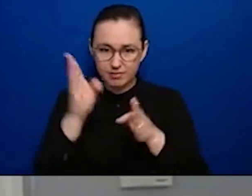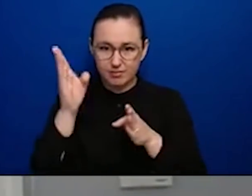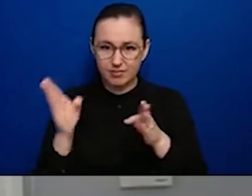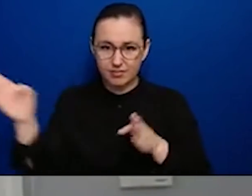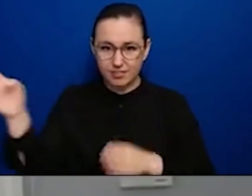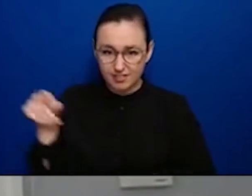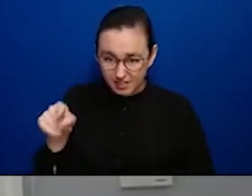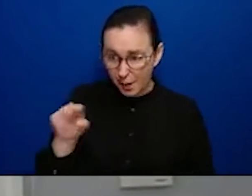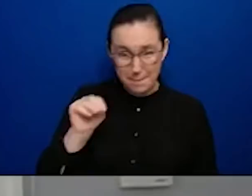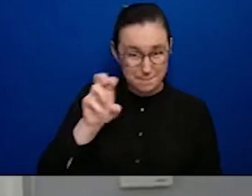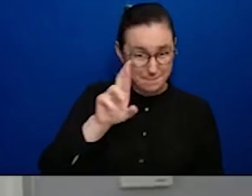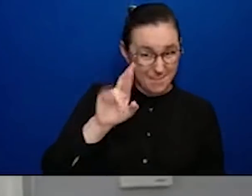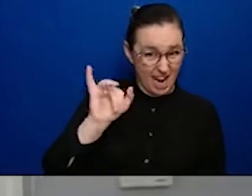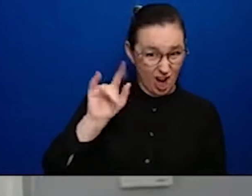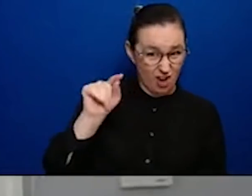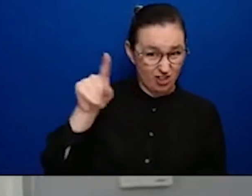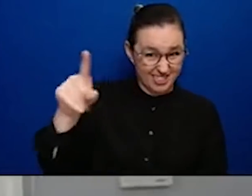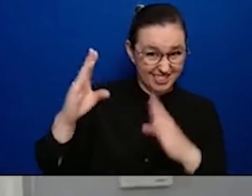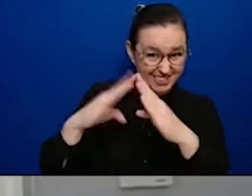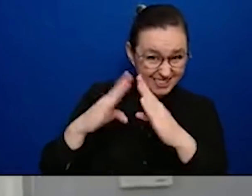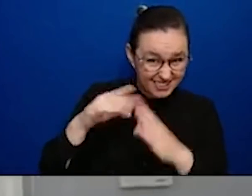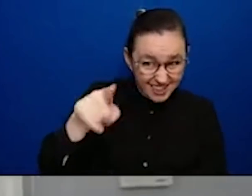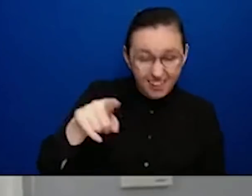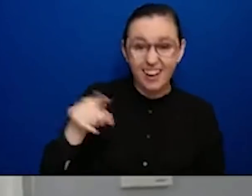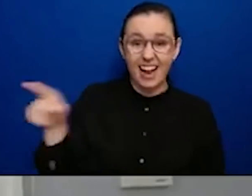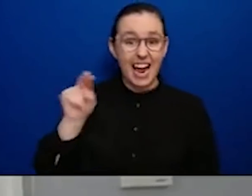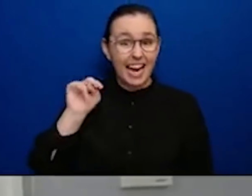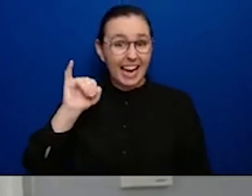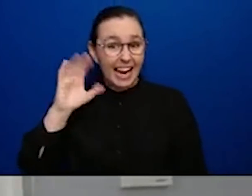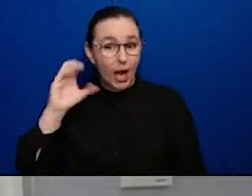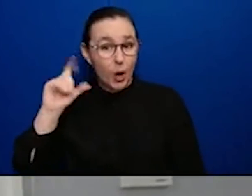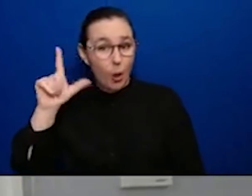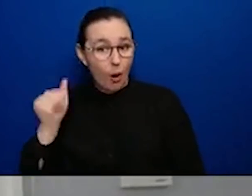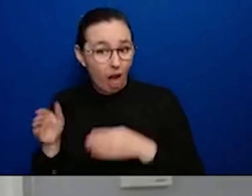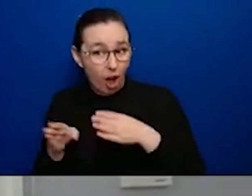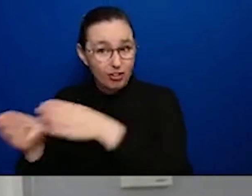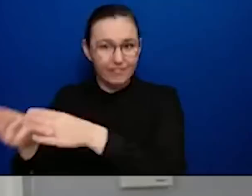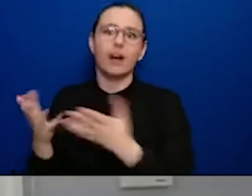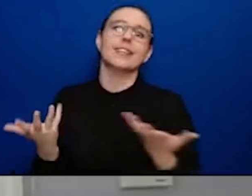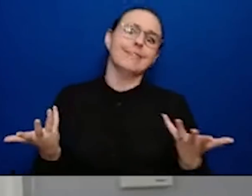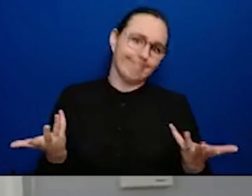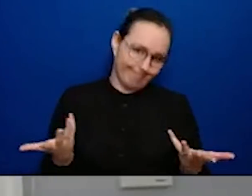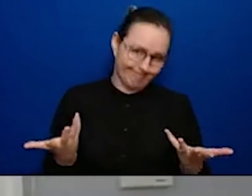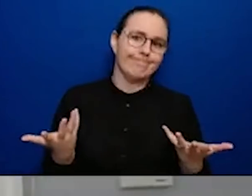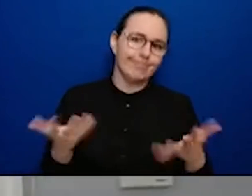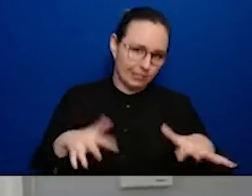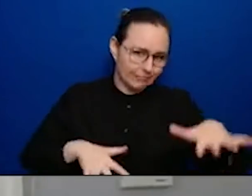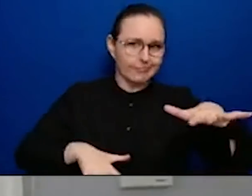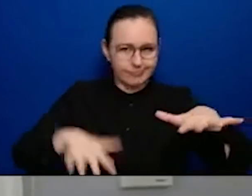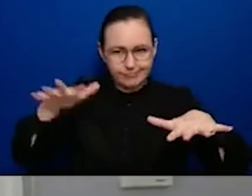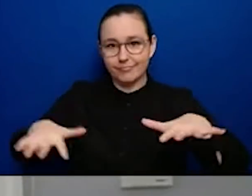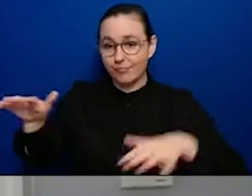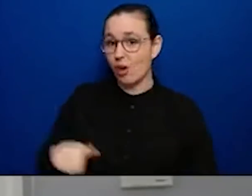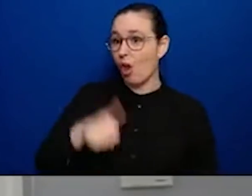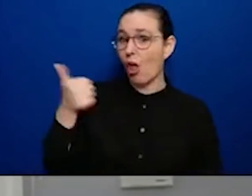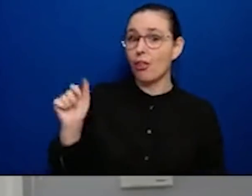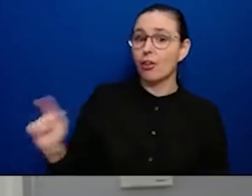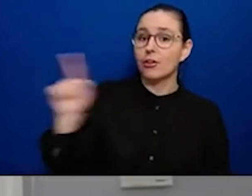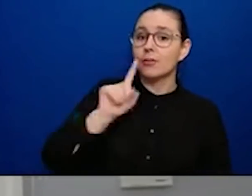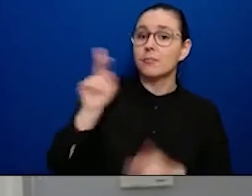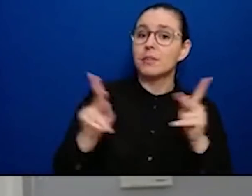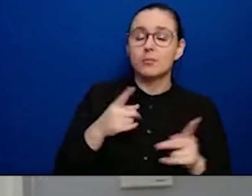coast. Addition of 15 to 60 millimeters of snow water equivalent we've seen running off areas through the south coast.